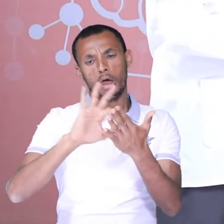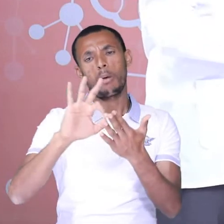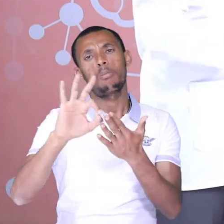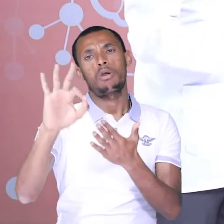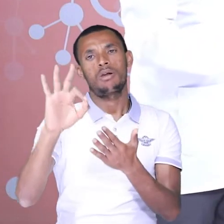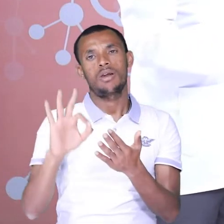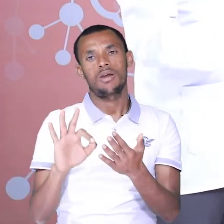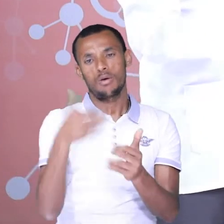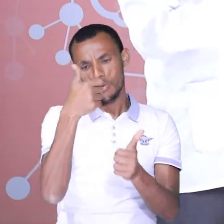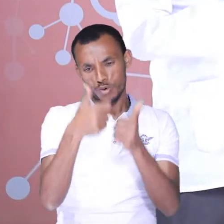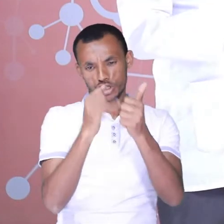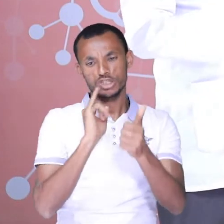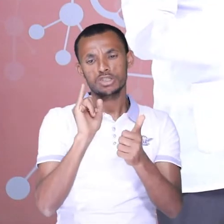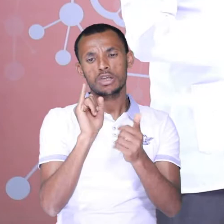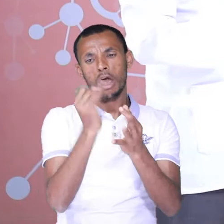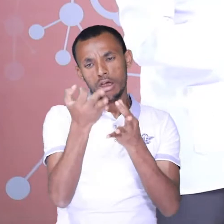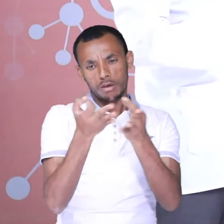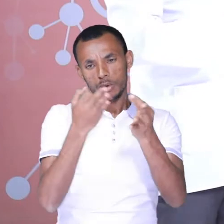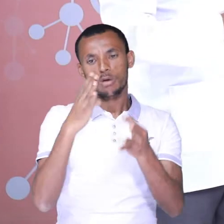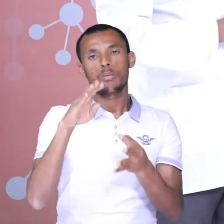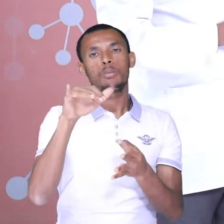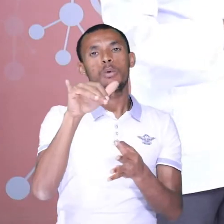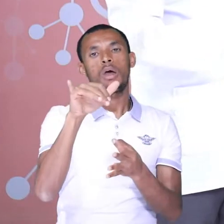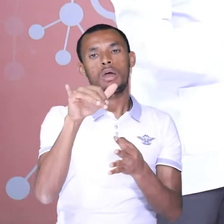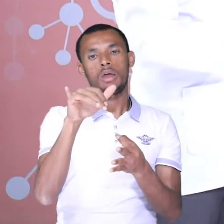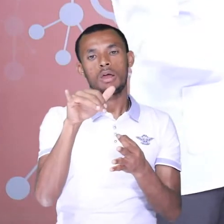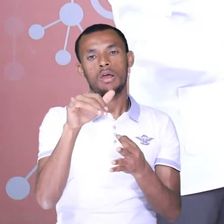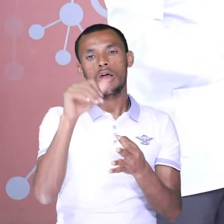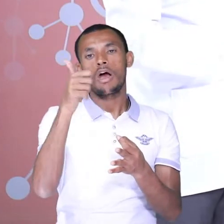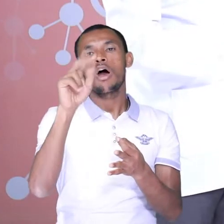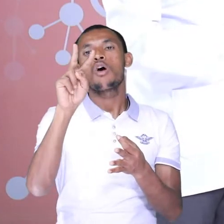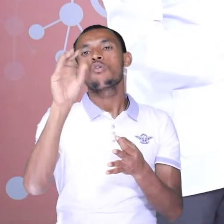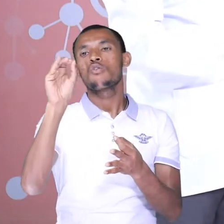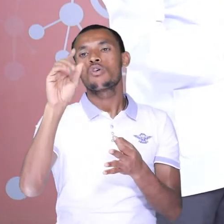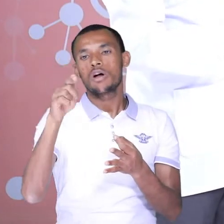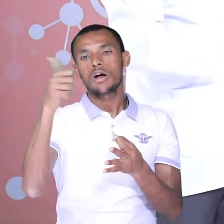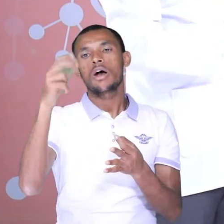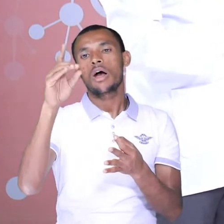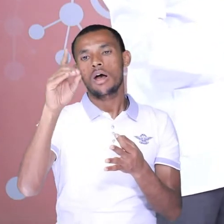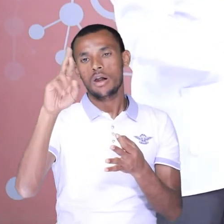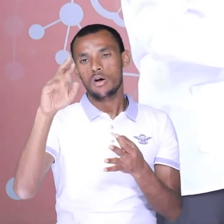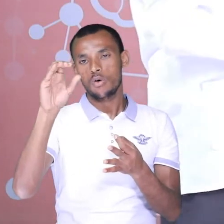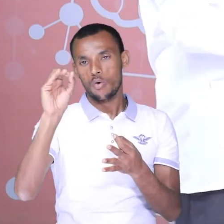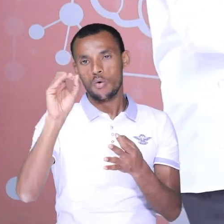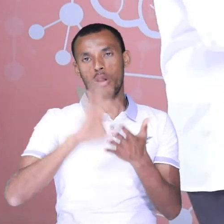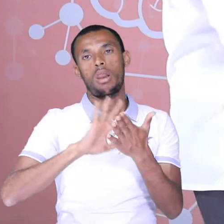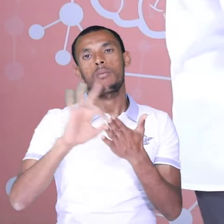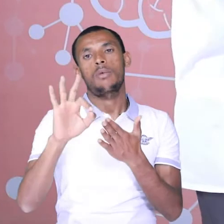particles, which is expressed by Avogadro number. Avogadro